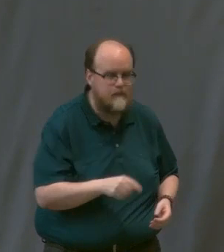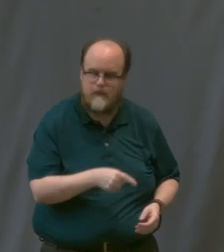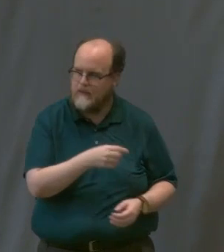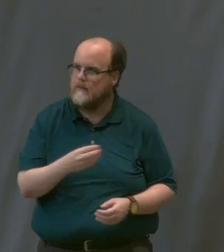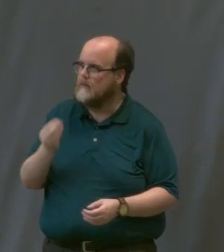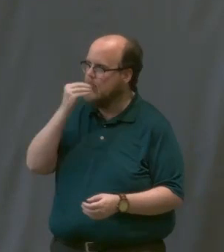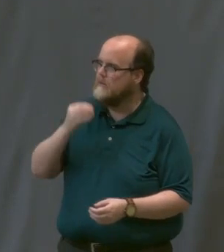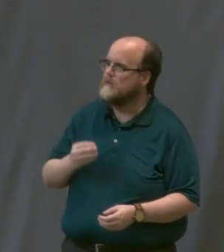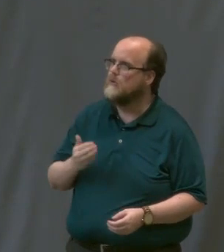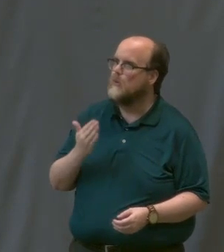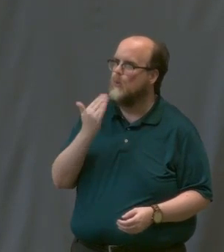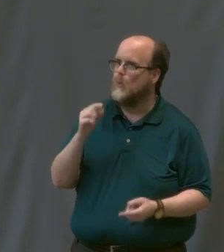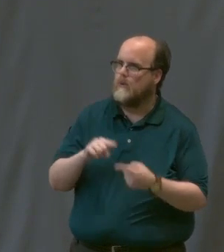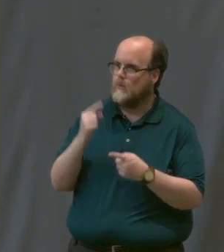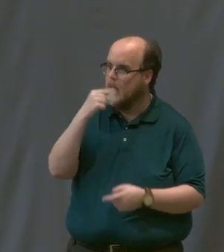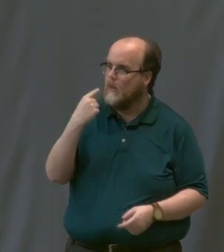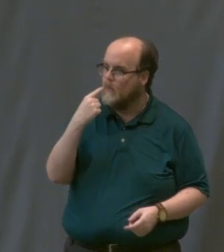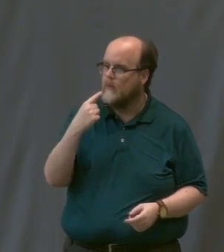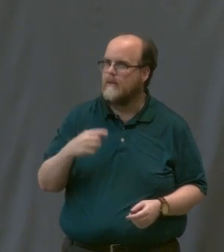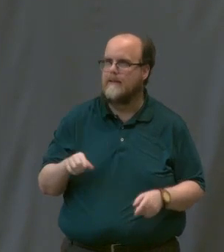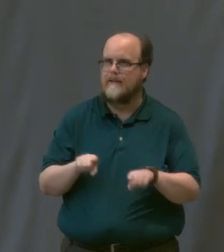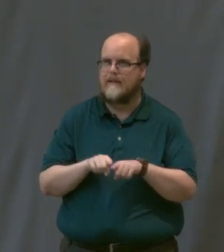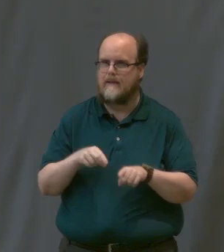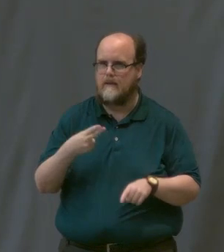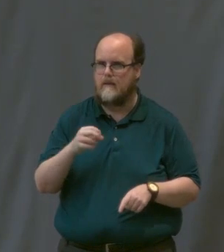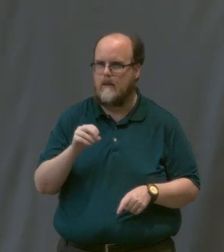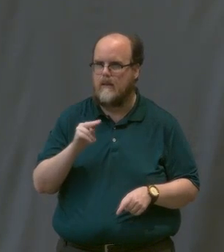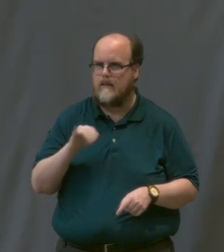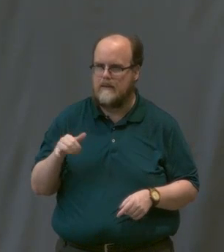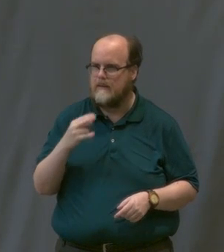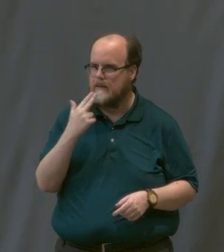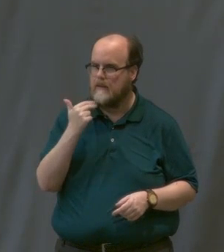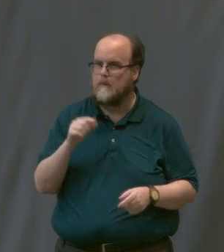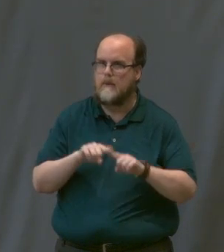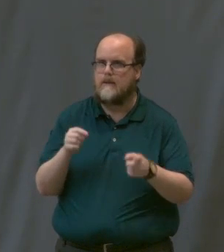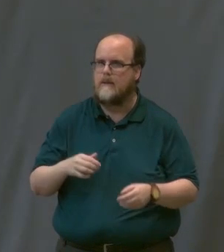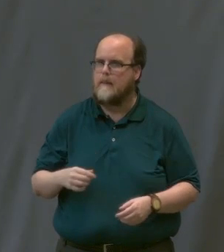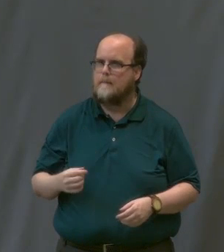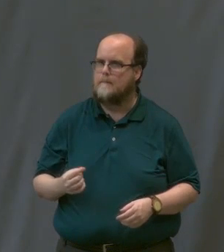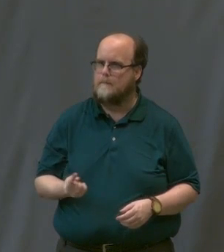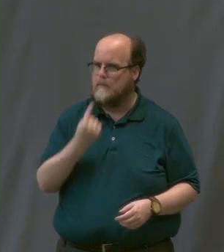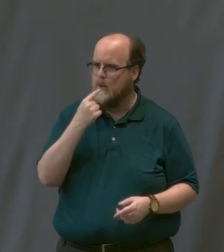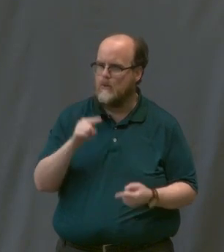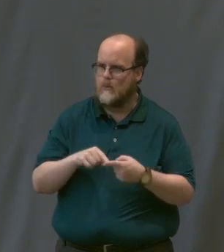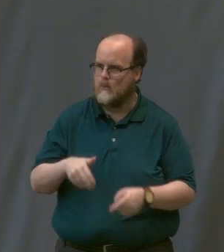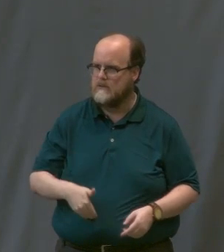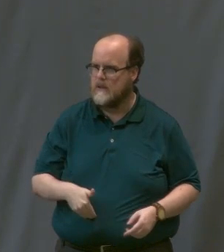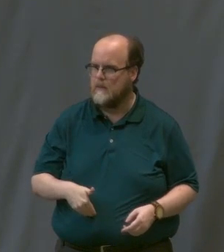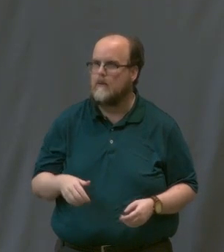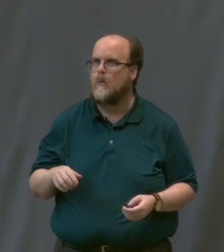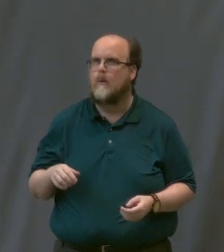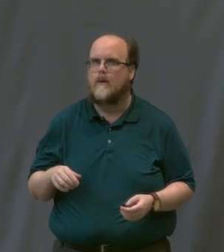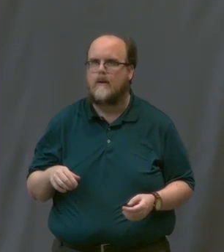was sweet to his mouth like honey, but it was bitter to his stomach. What